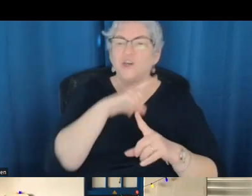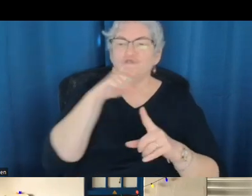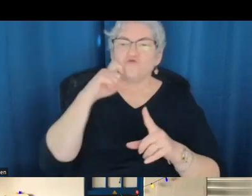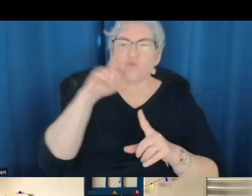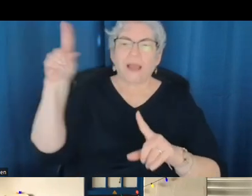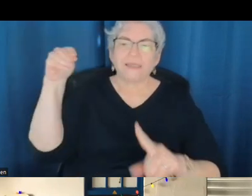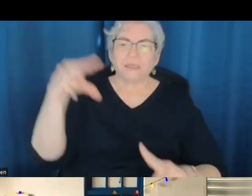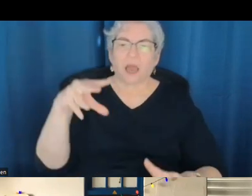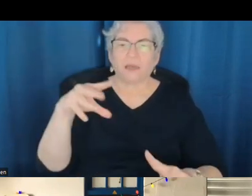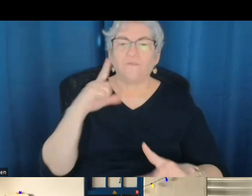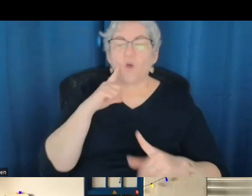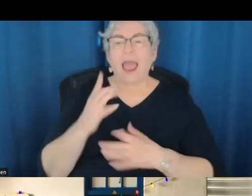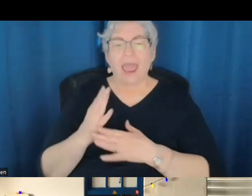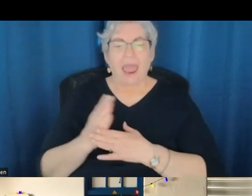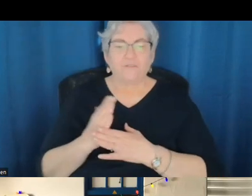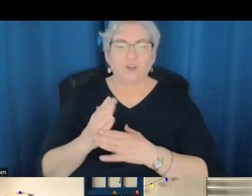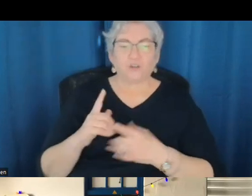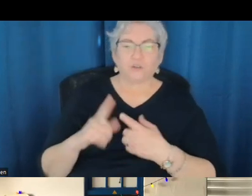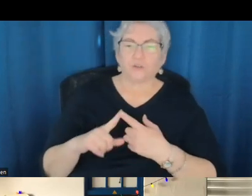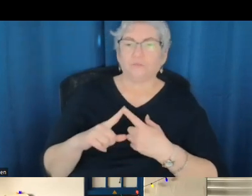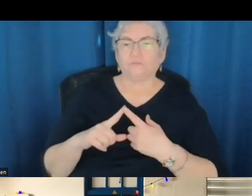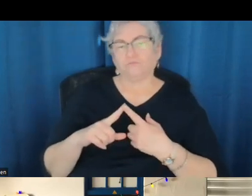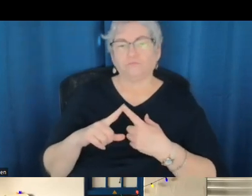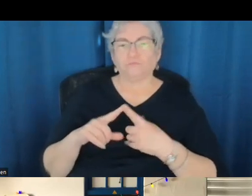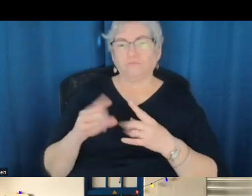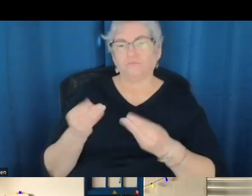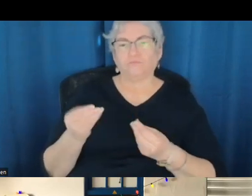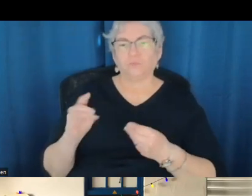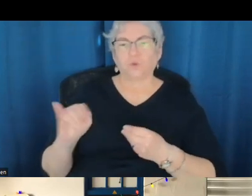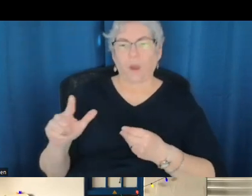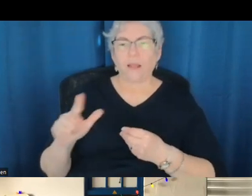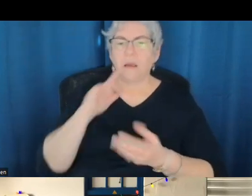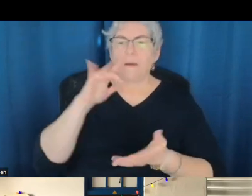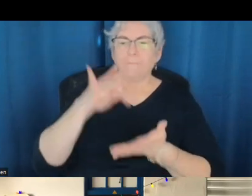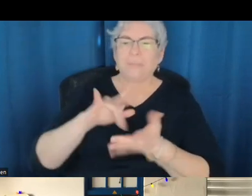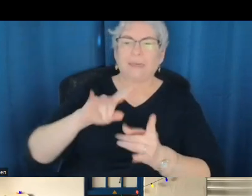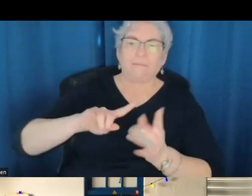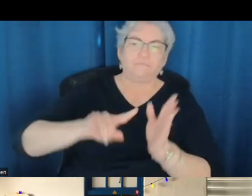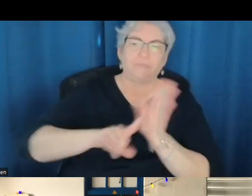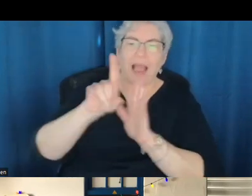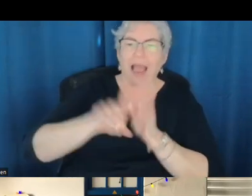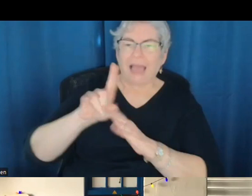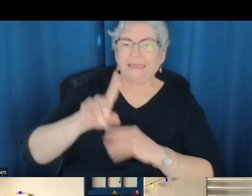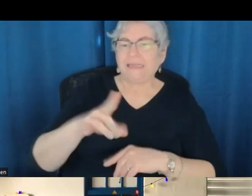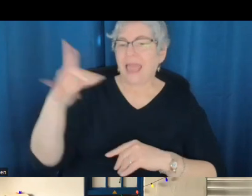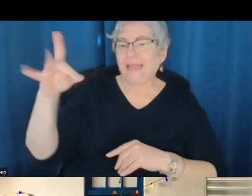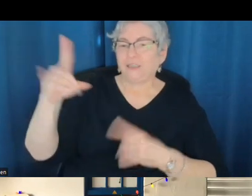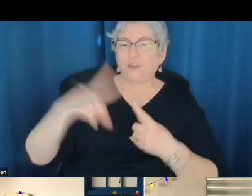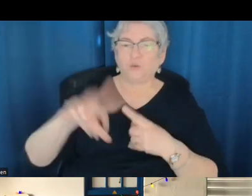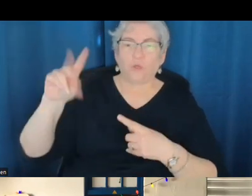in average to lean soils. They are mid-height flowering perennials varying from 18 to 30 inches.